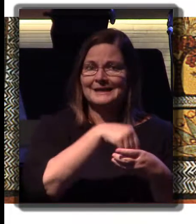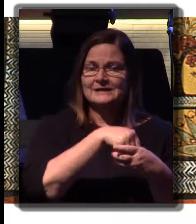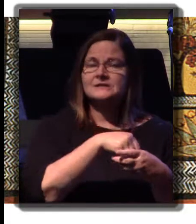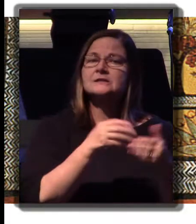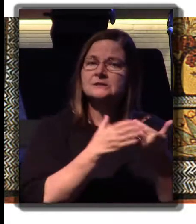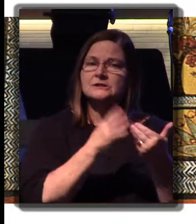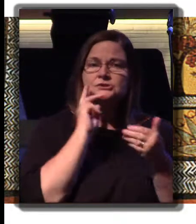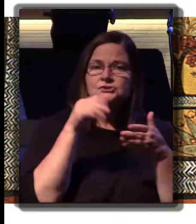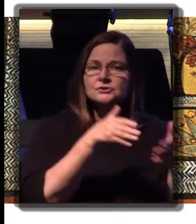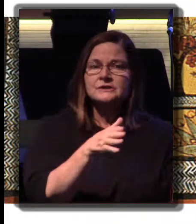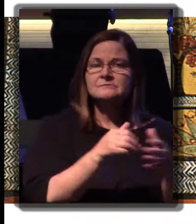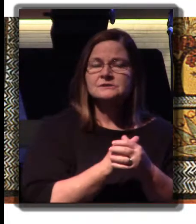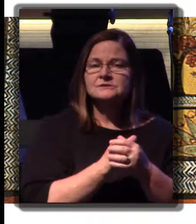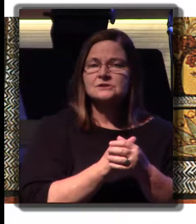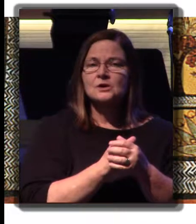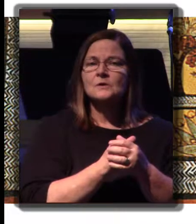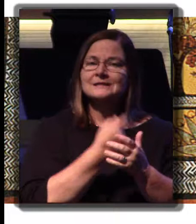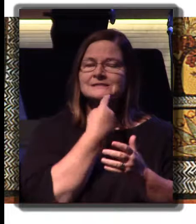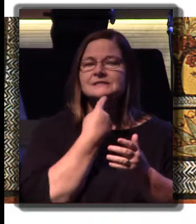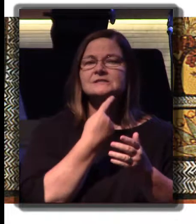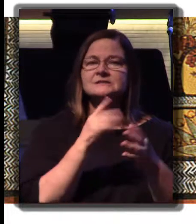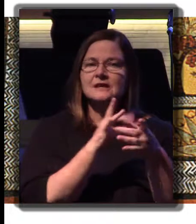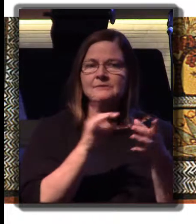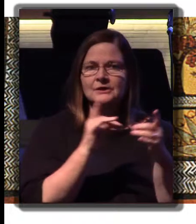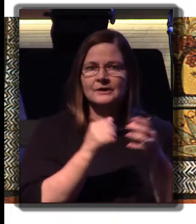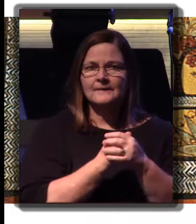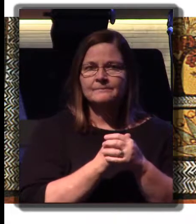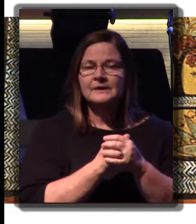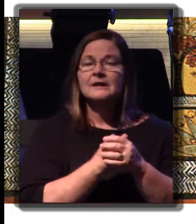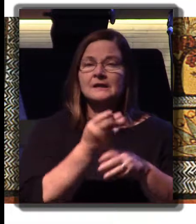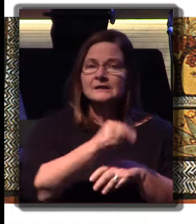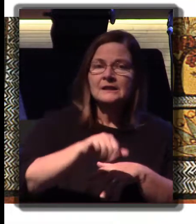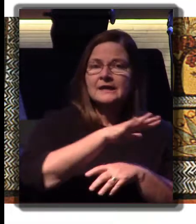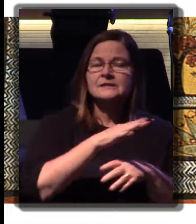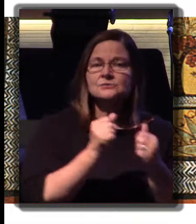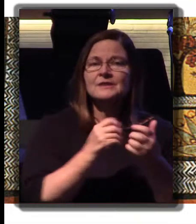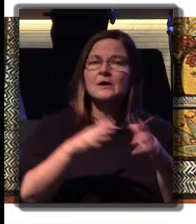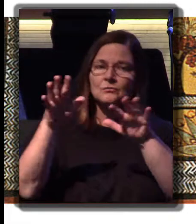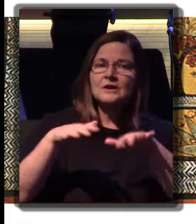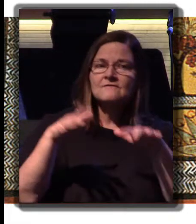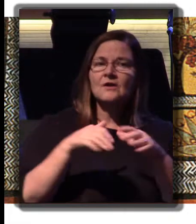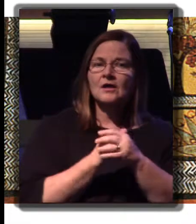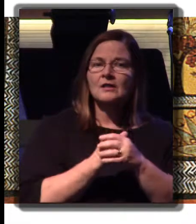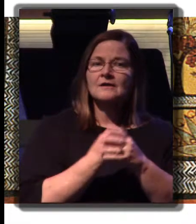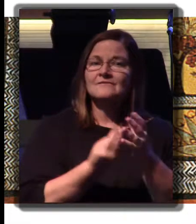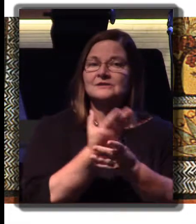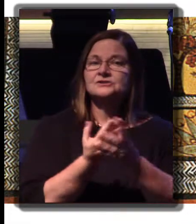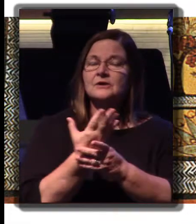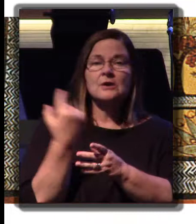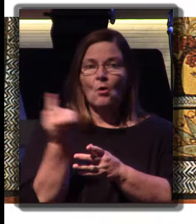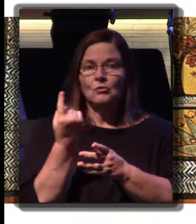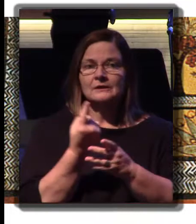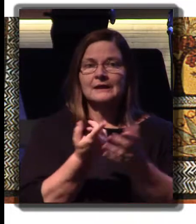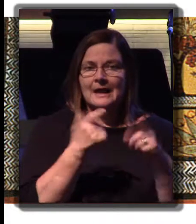ancient literature to talk about trees that are planted by streams. And so John Hilber in his Psalms commentary says, in lands